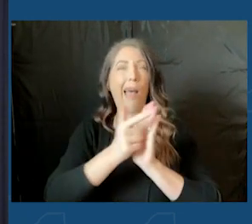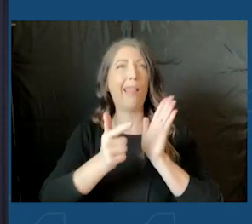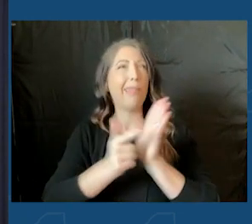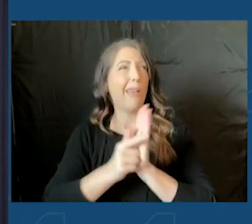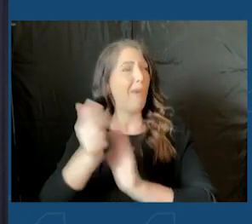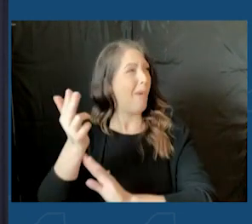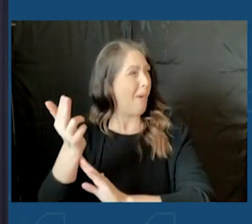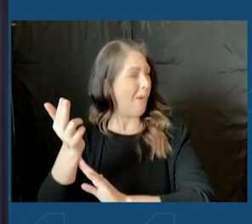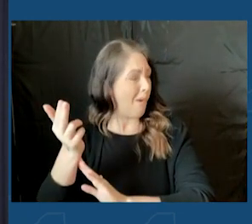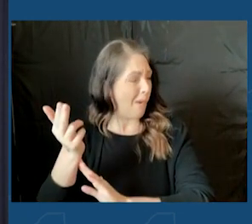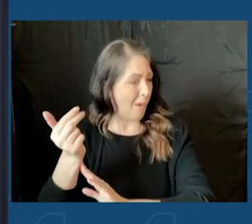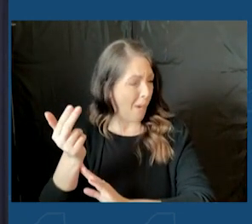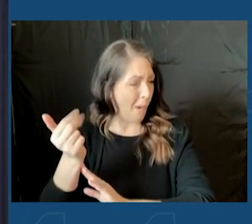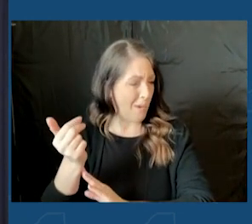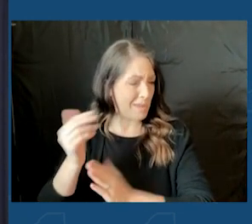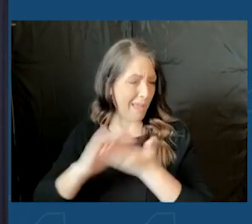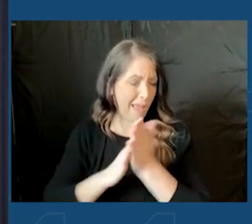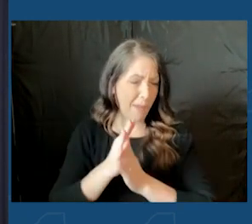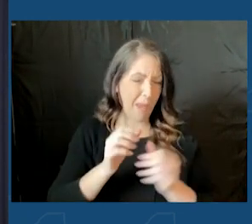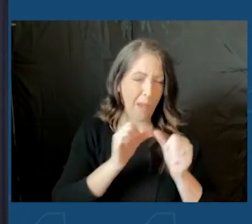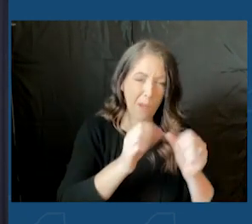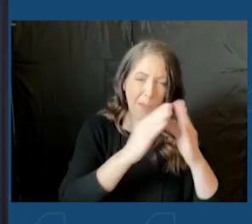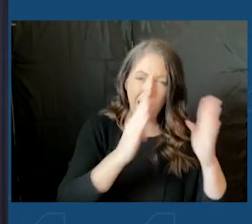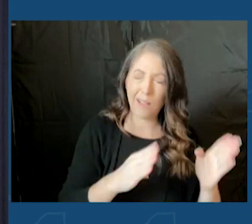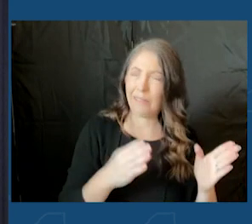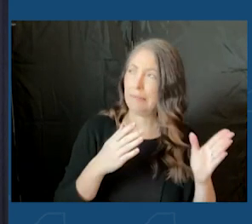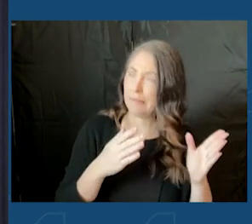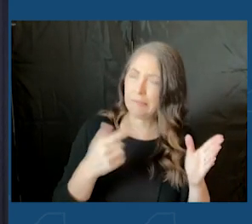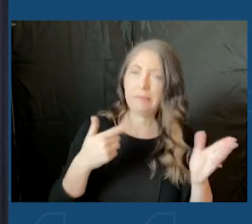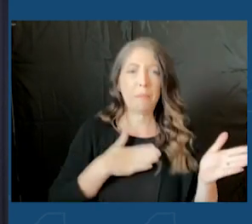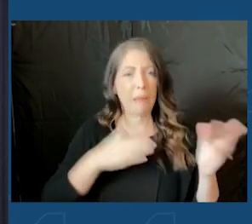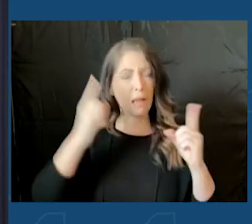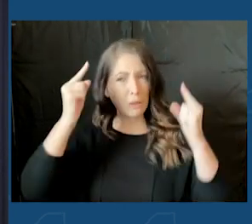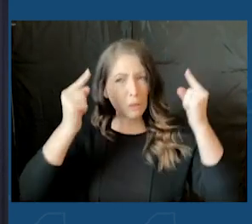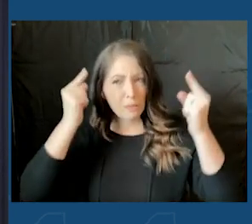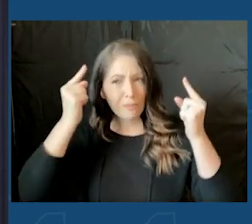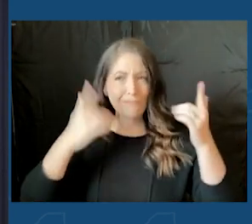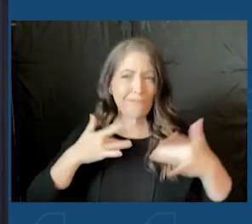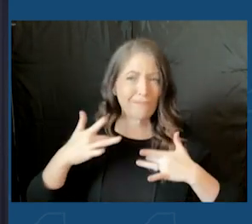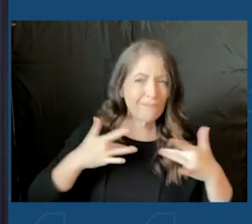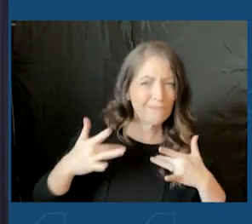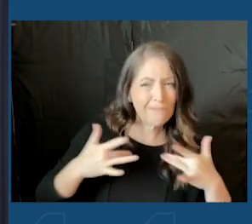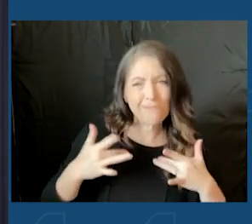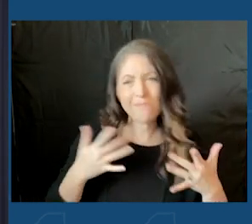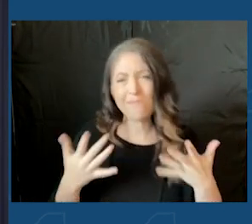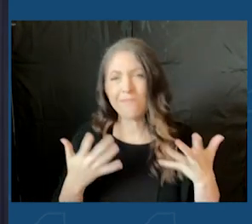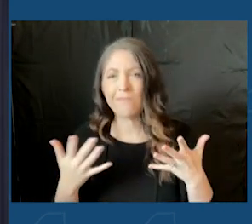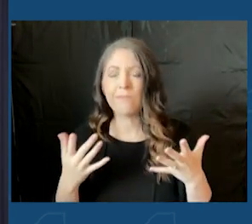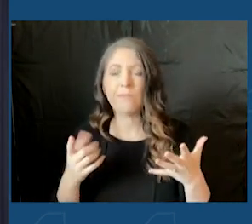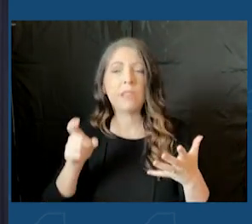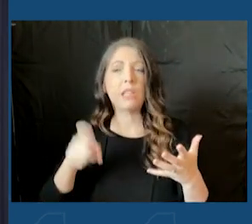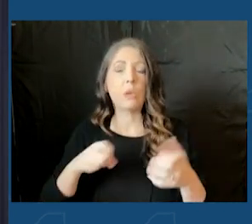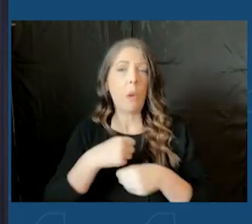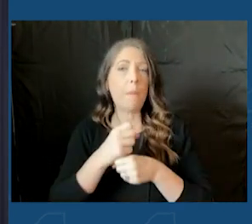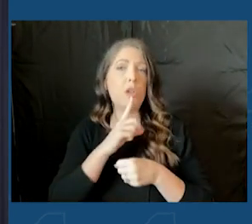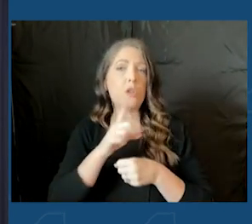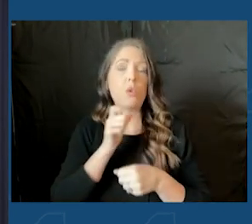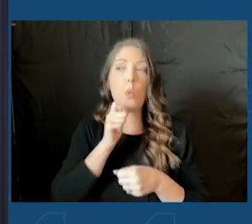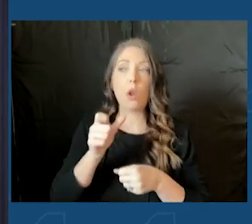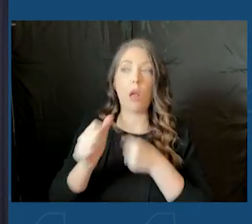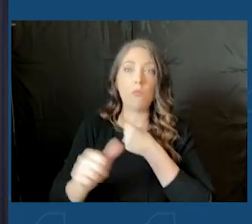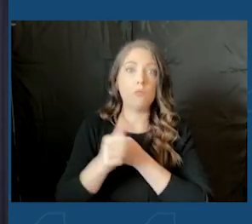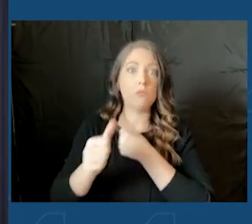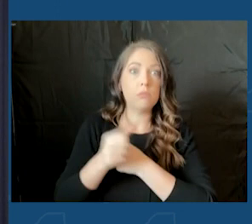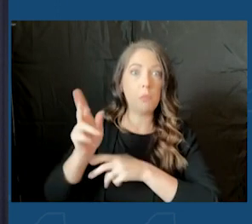housing about a year and a half ago, my concern was we have to make sure that we are not, you know, threatening those jobs, make